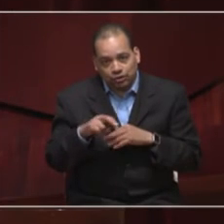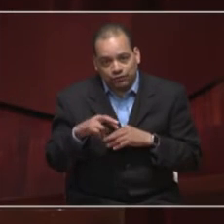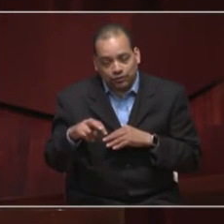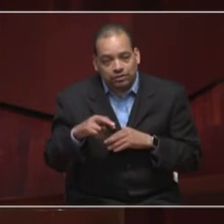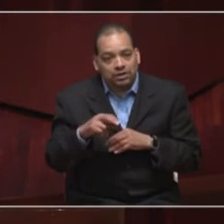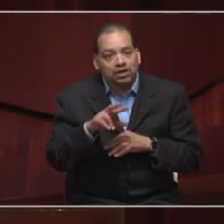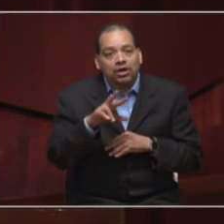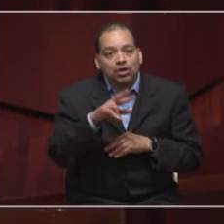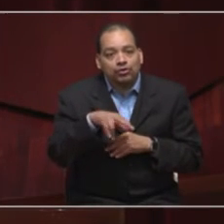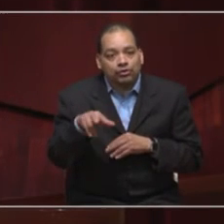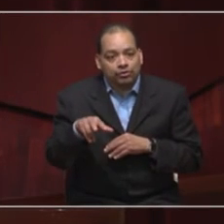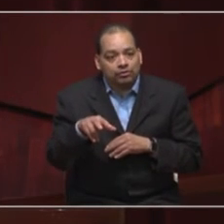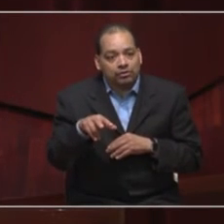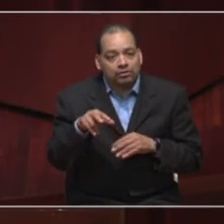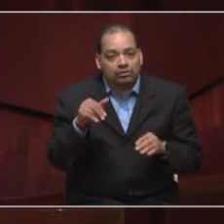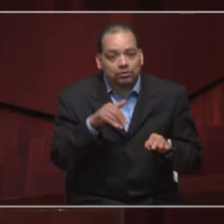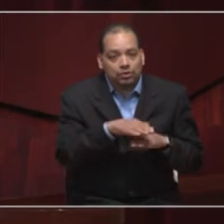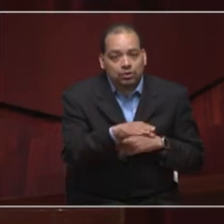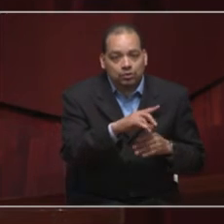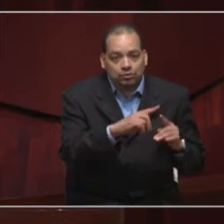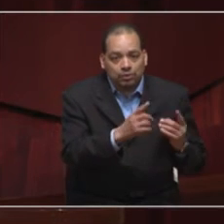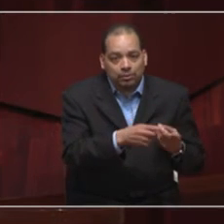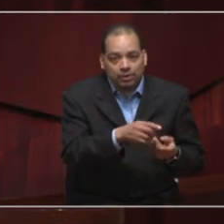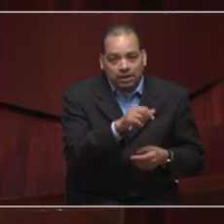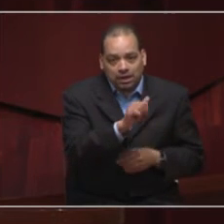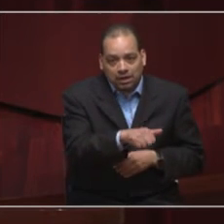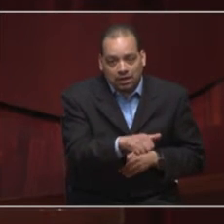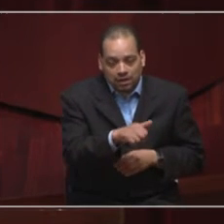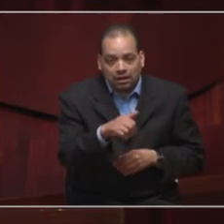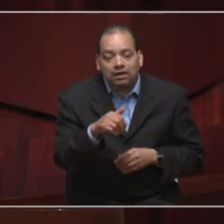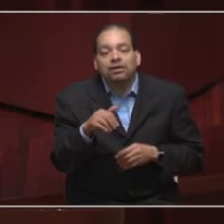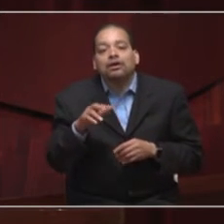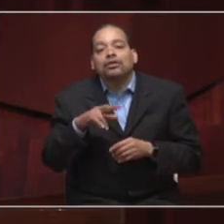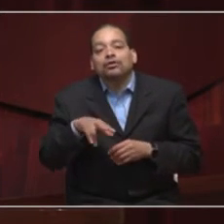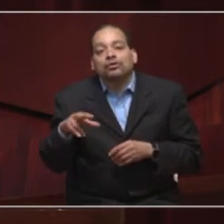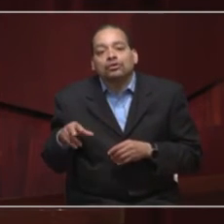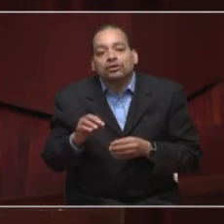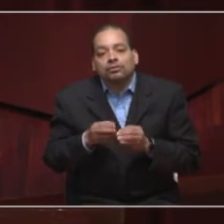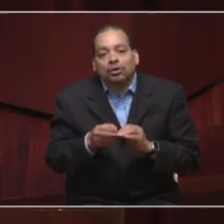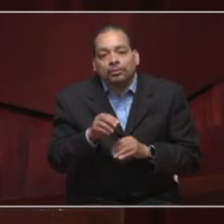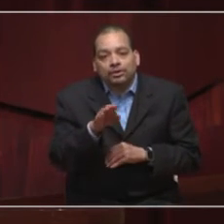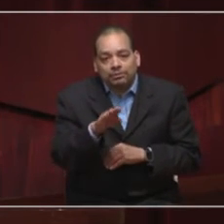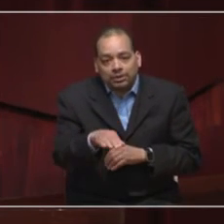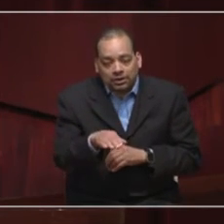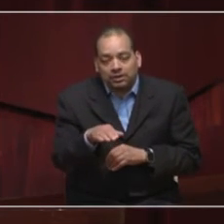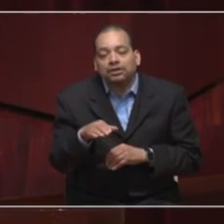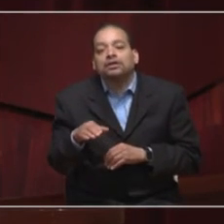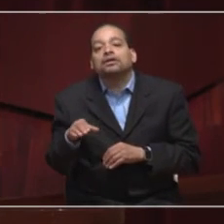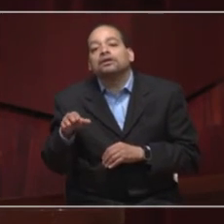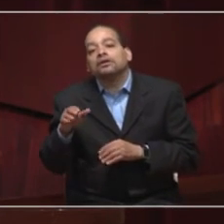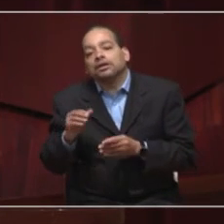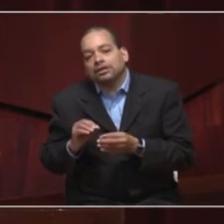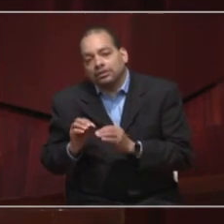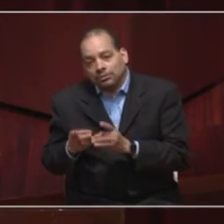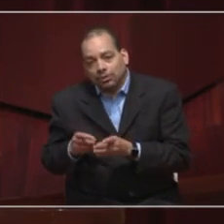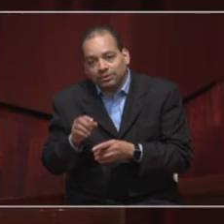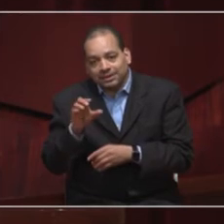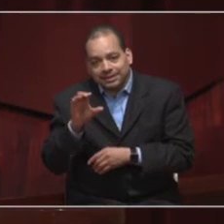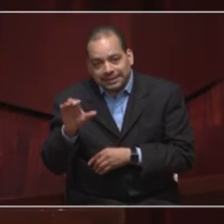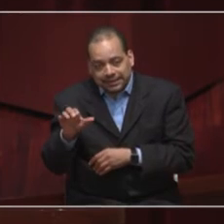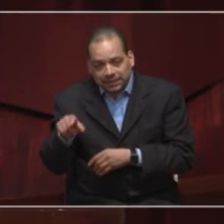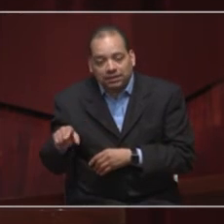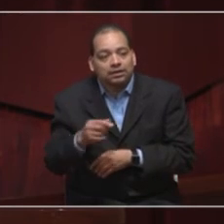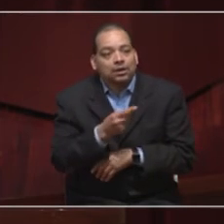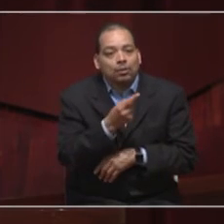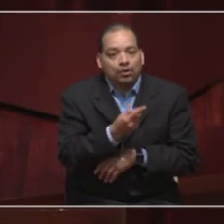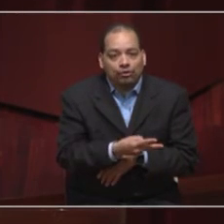A, 33 are Department B, 33 are Department C. And then when you using user administration, if you assign Department